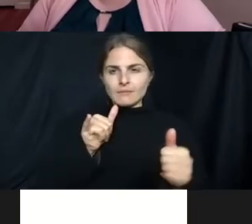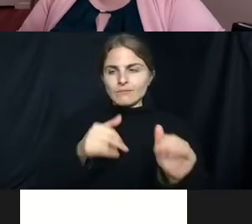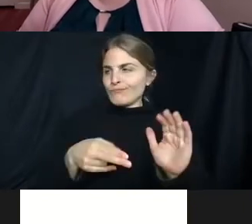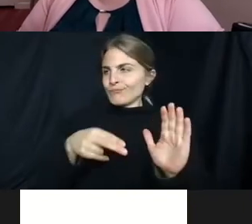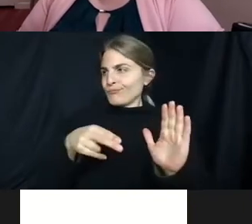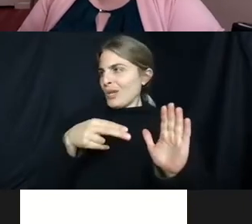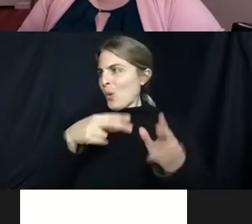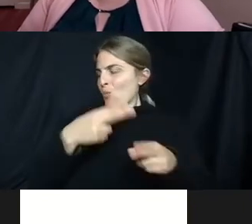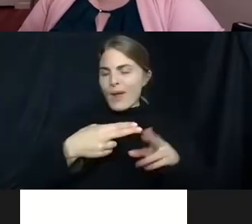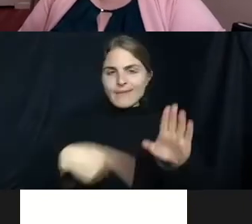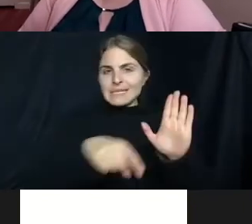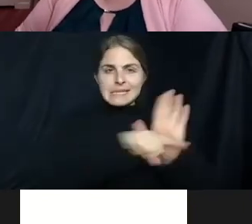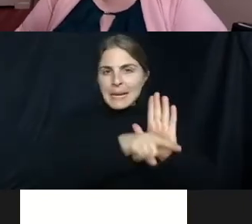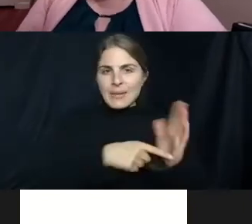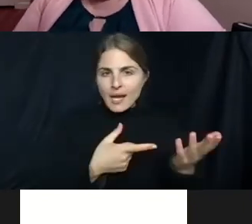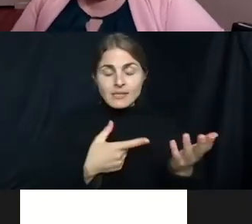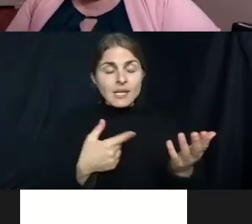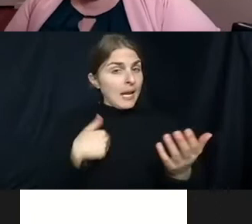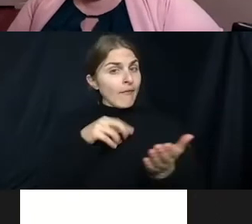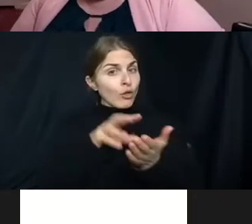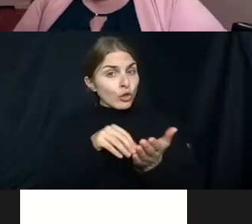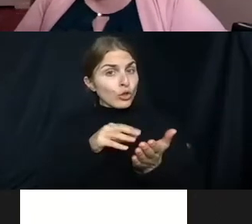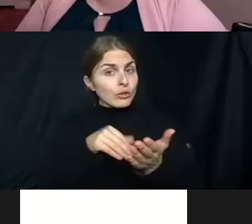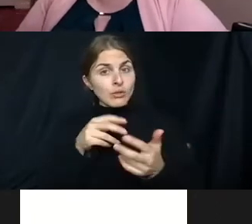And I've learned the hard way that not everyone is your ally.